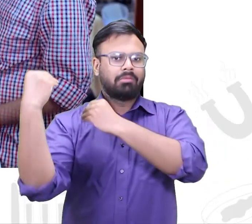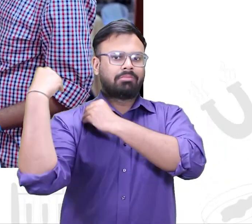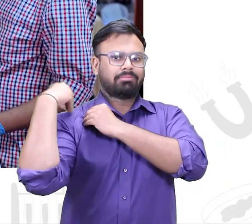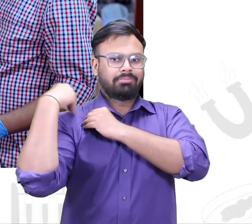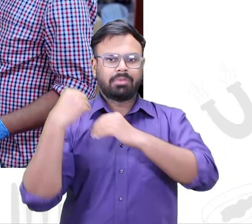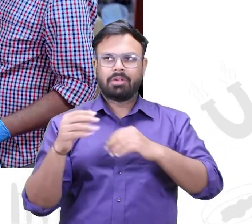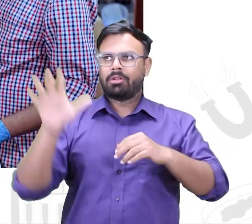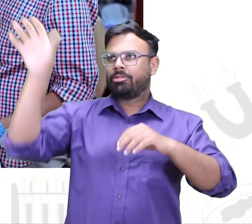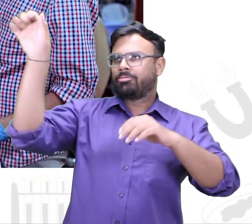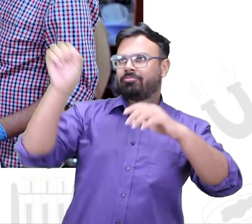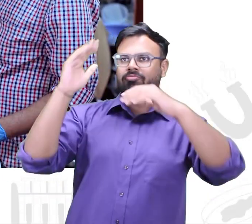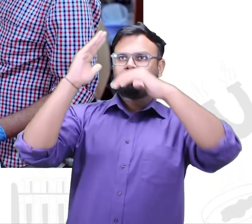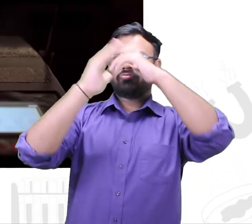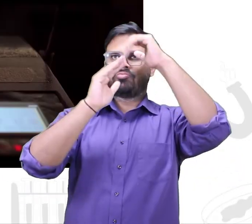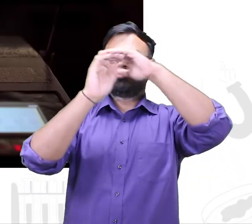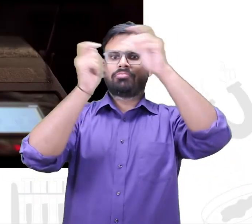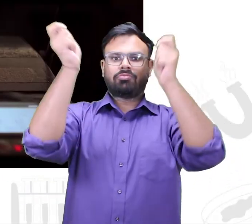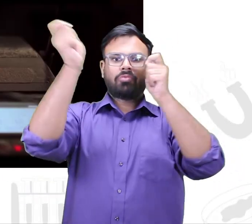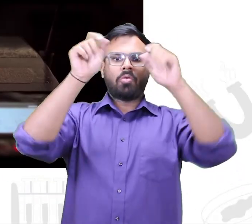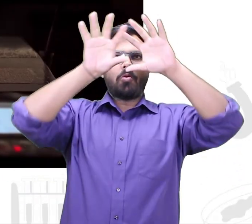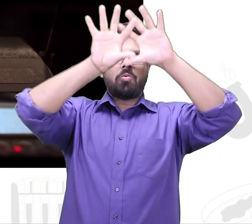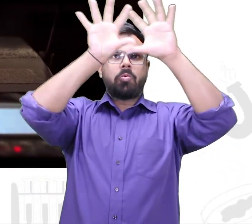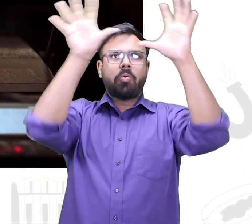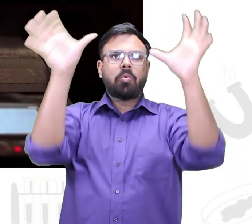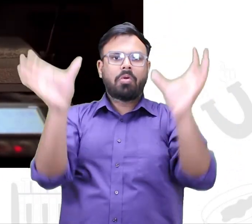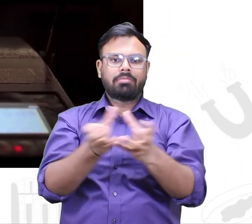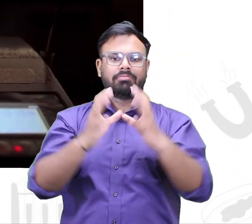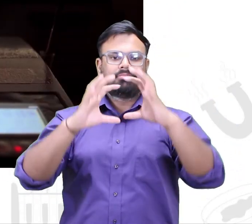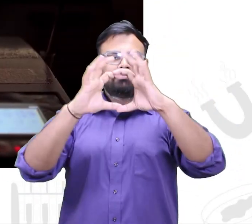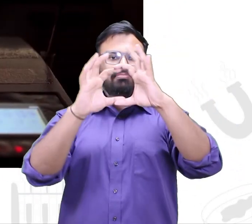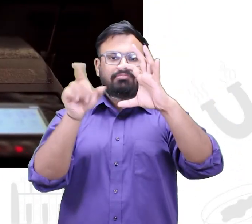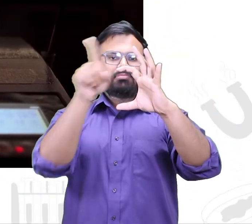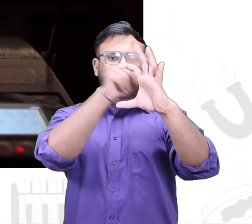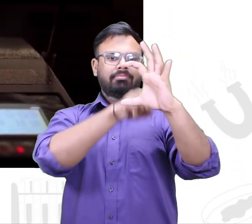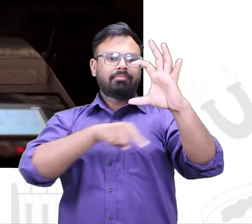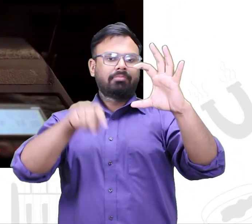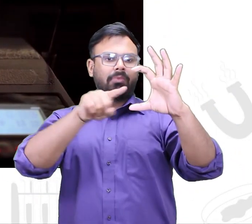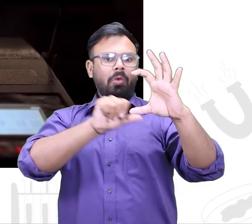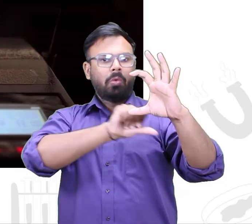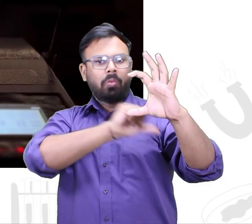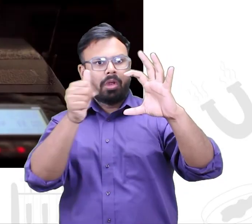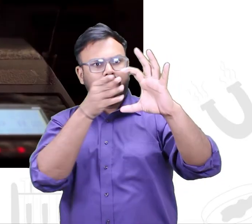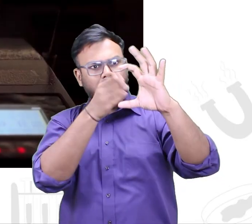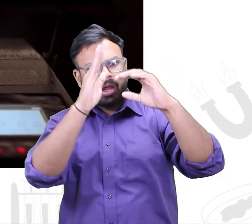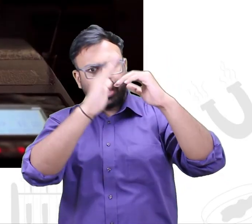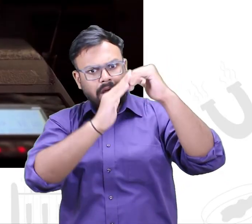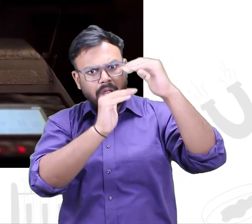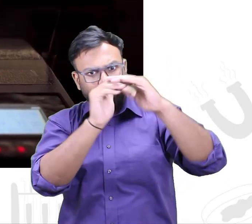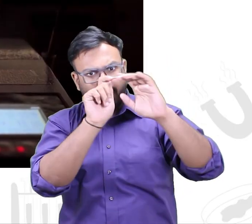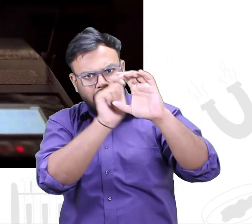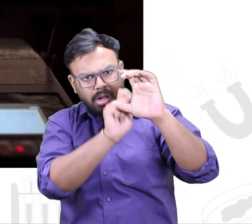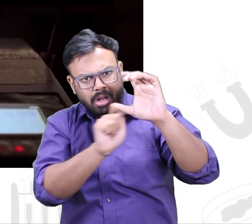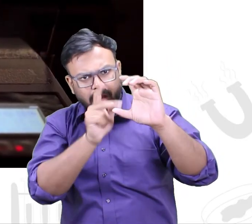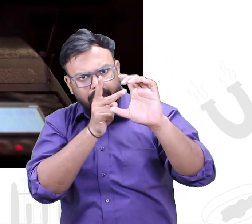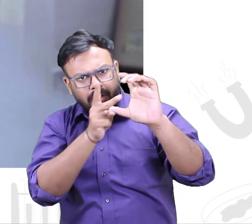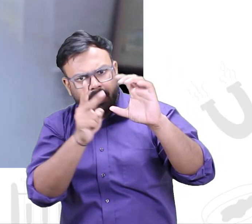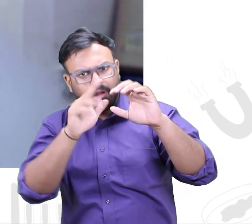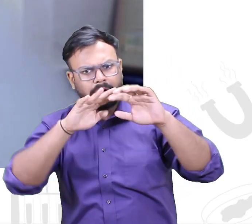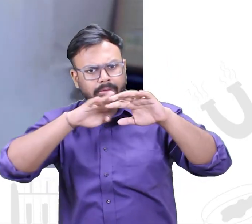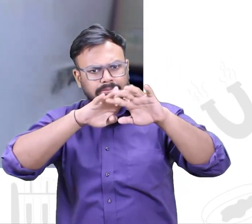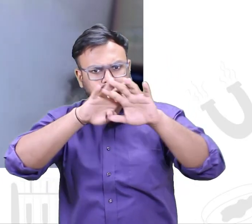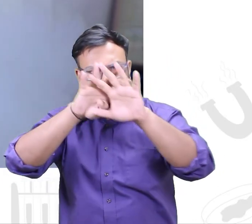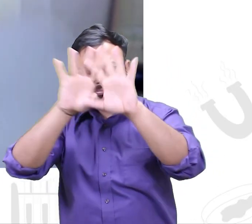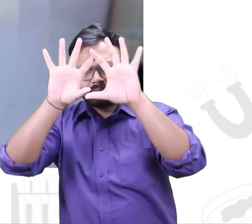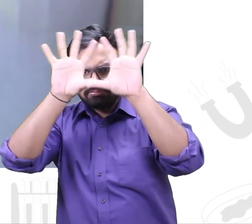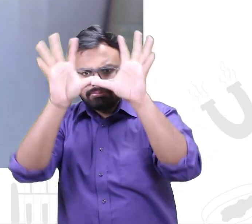primary nucleator that helps in essentially forming a dense branch network of actin inside the cells. And that is important because